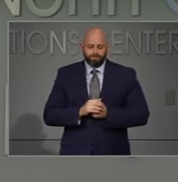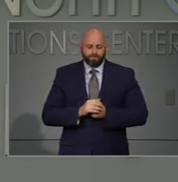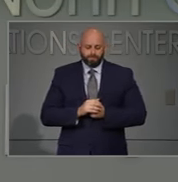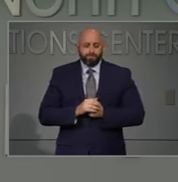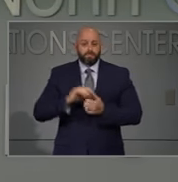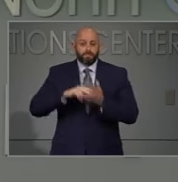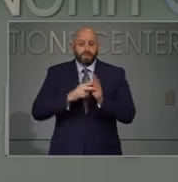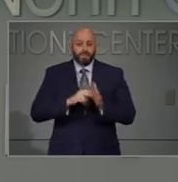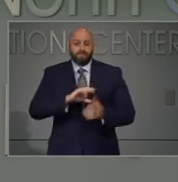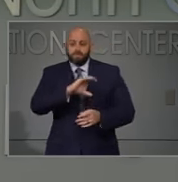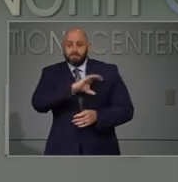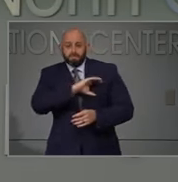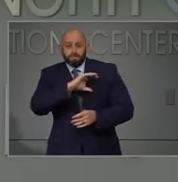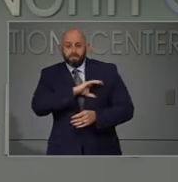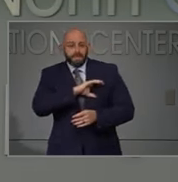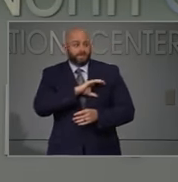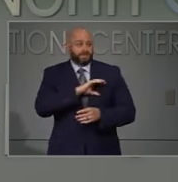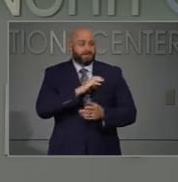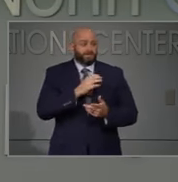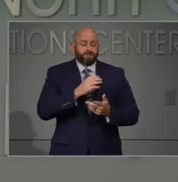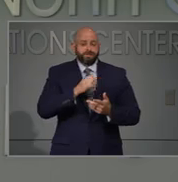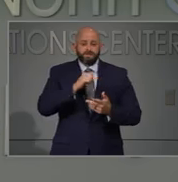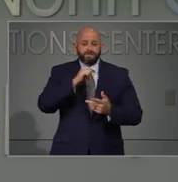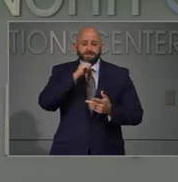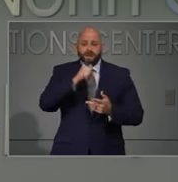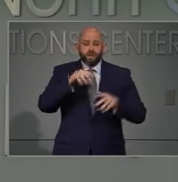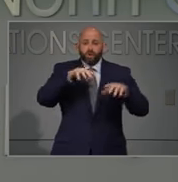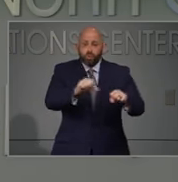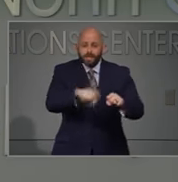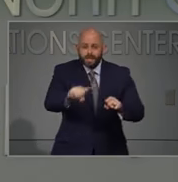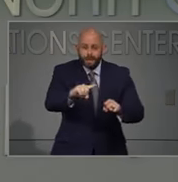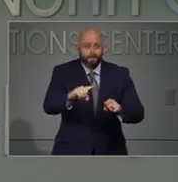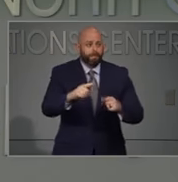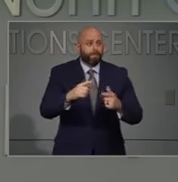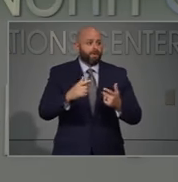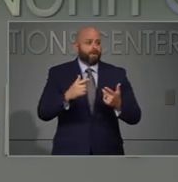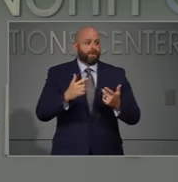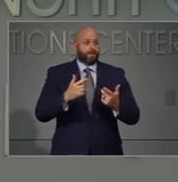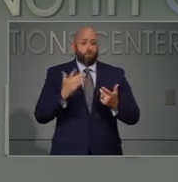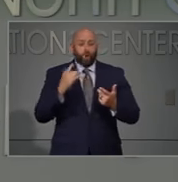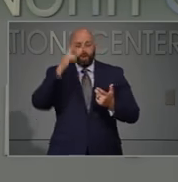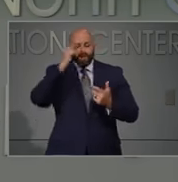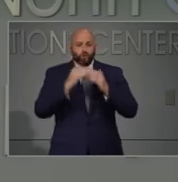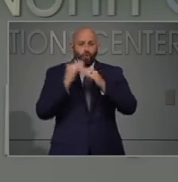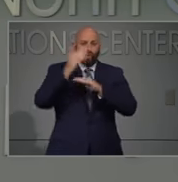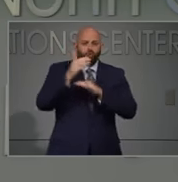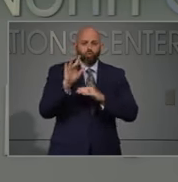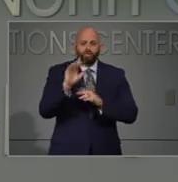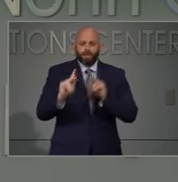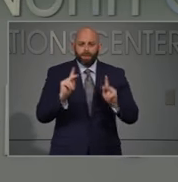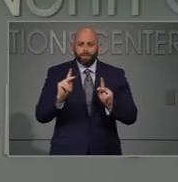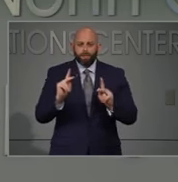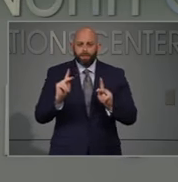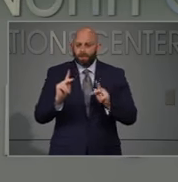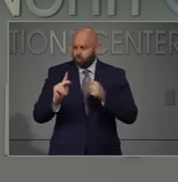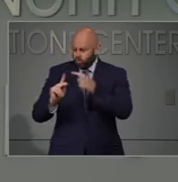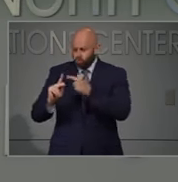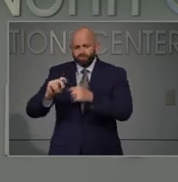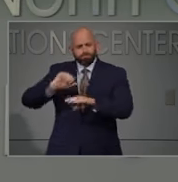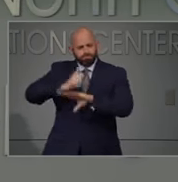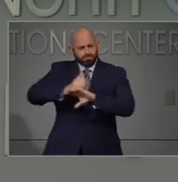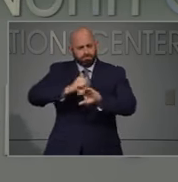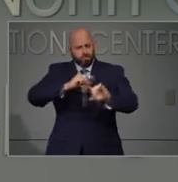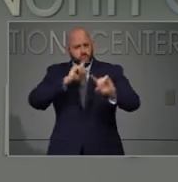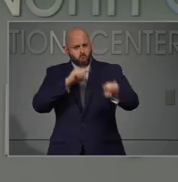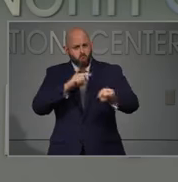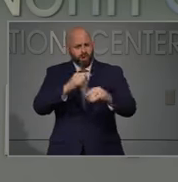to the 25 rule, the 25 person rule, and that there's basically,